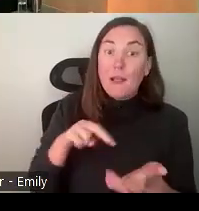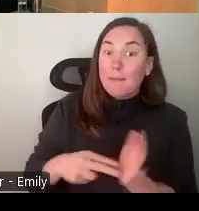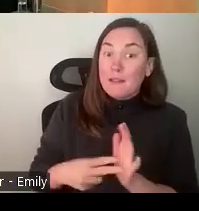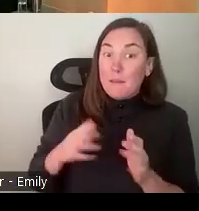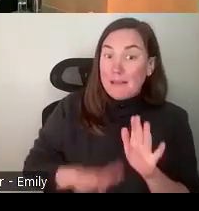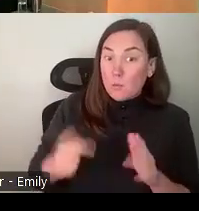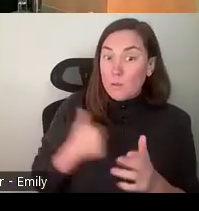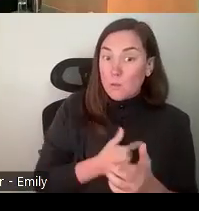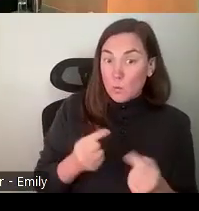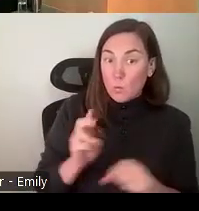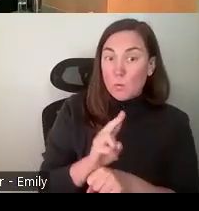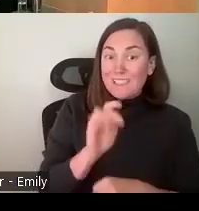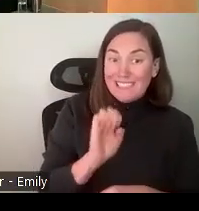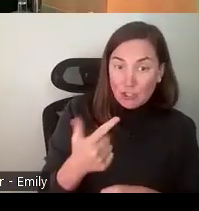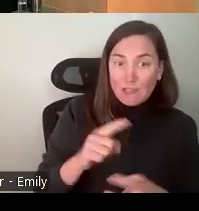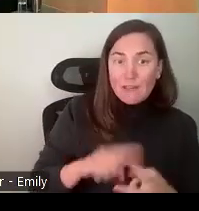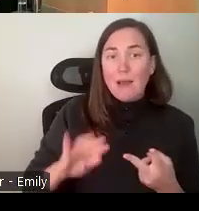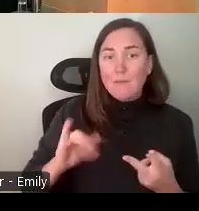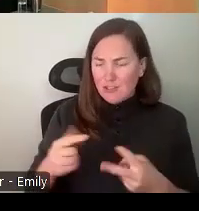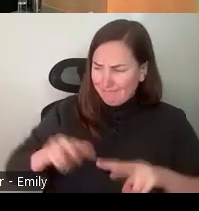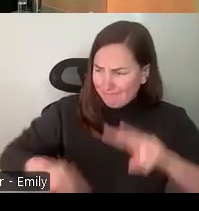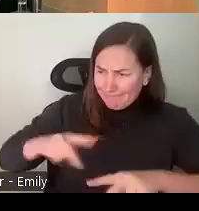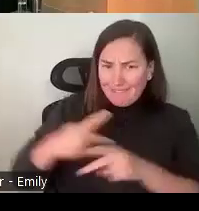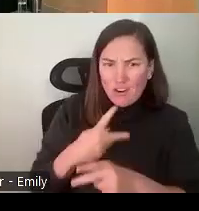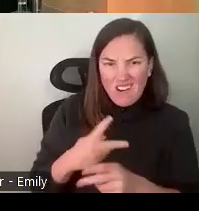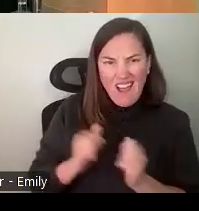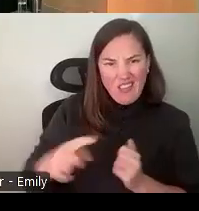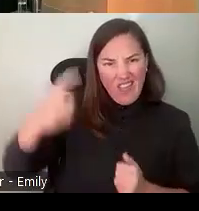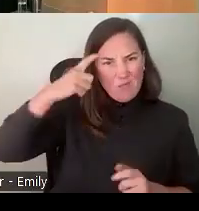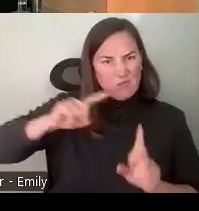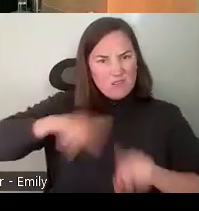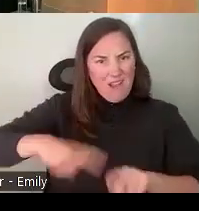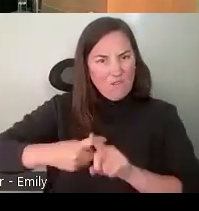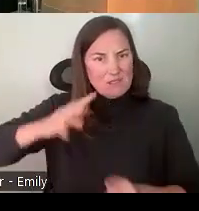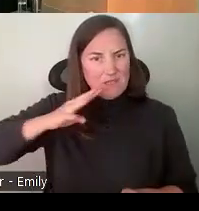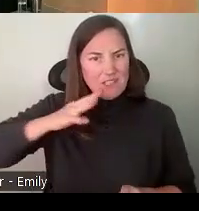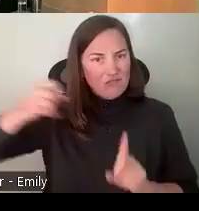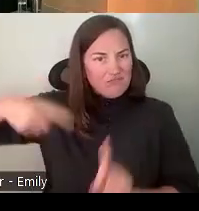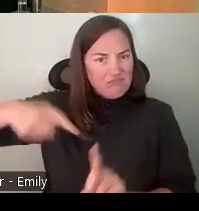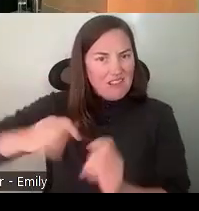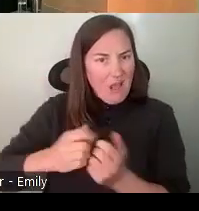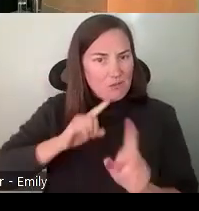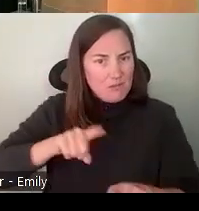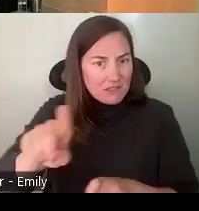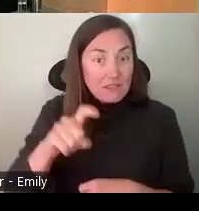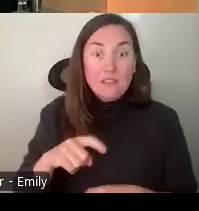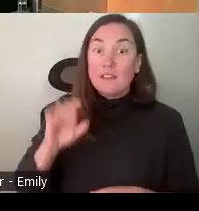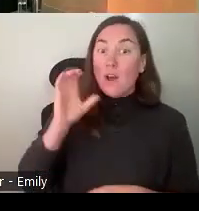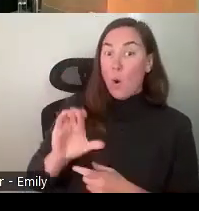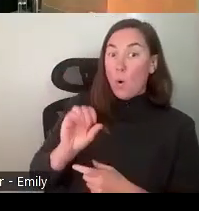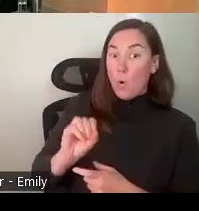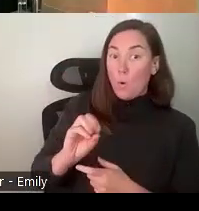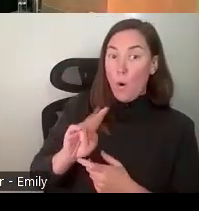EEG or MEG and characterize how the brain is responding to speech stimuli. And it turns out that cortical